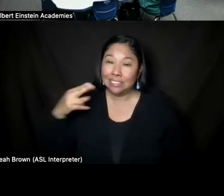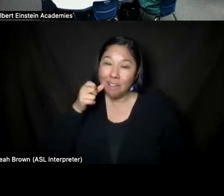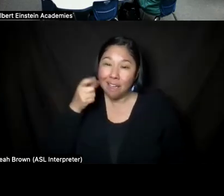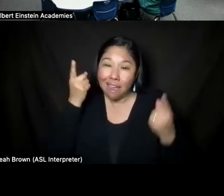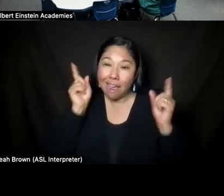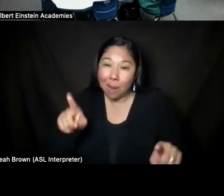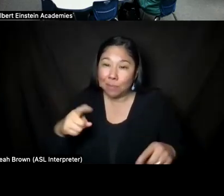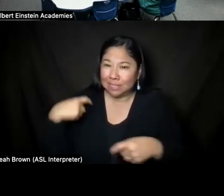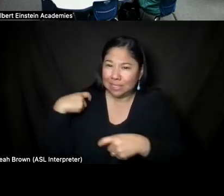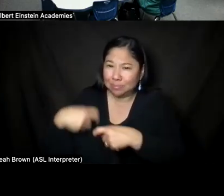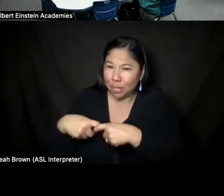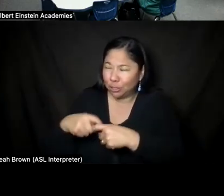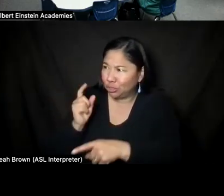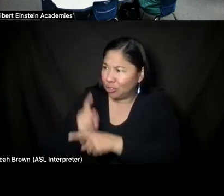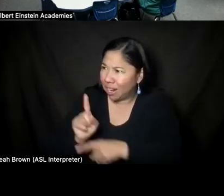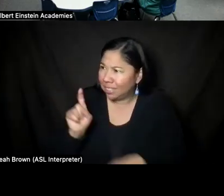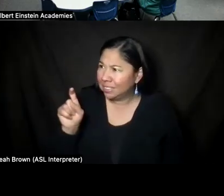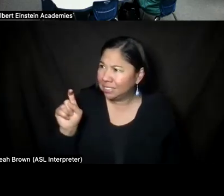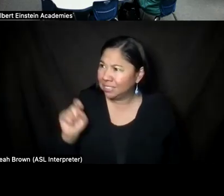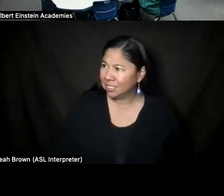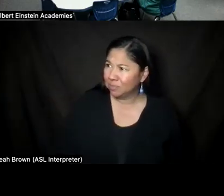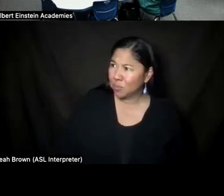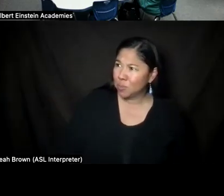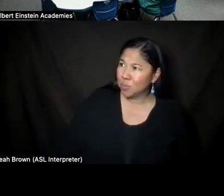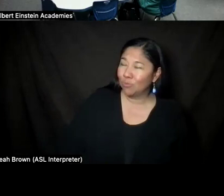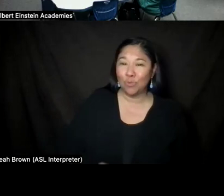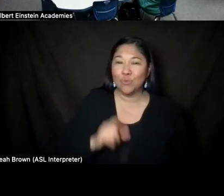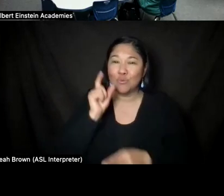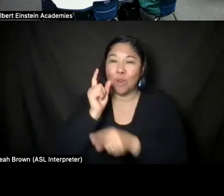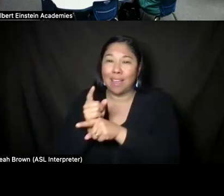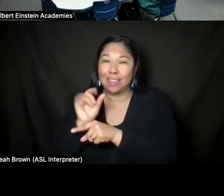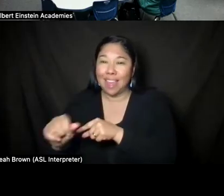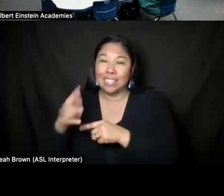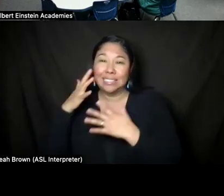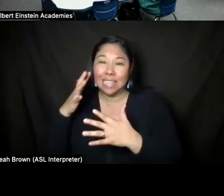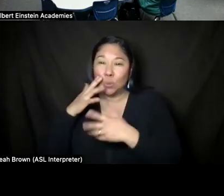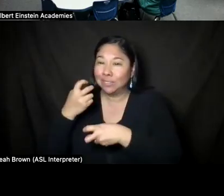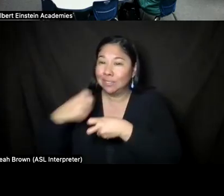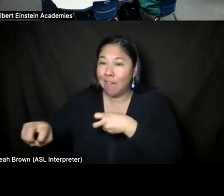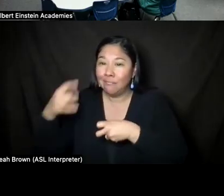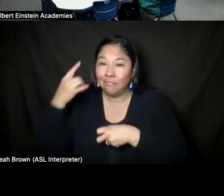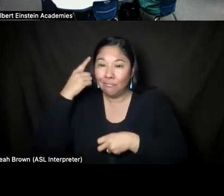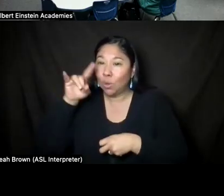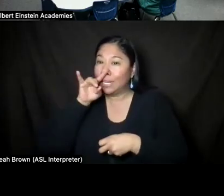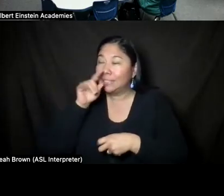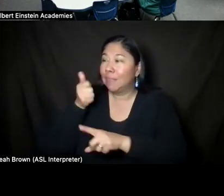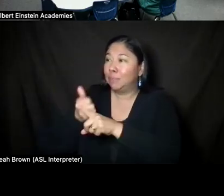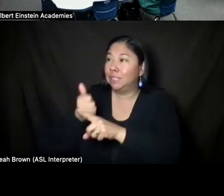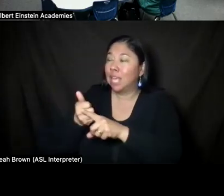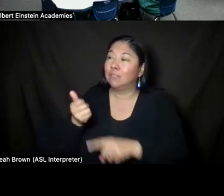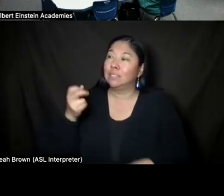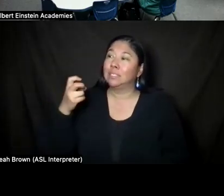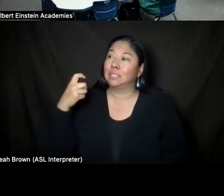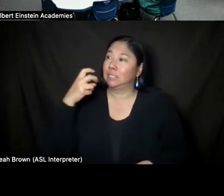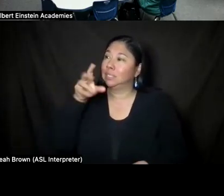Spanish, right? TH. Yeah, so that's a tough one too for kids that are Spanish speaking children, because